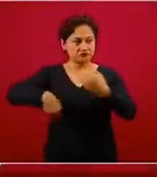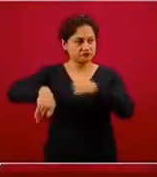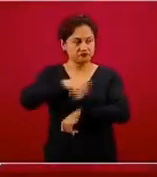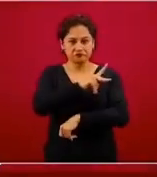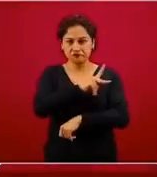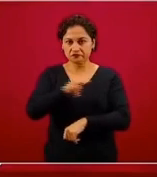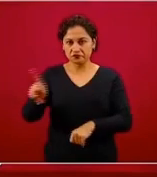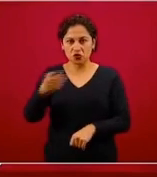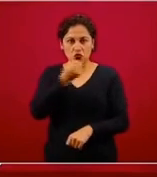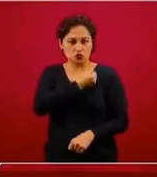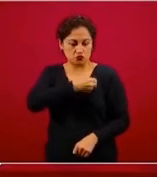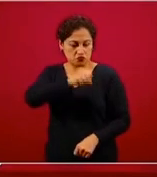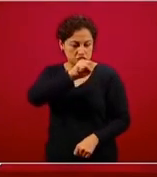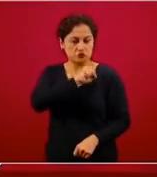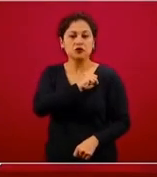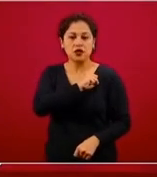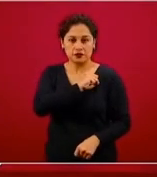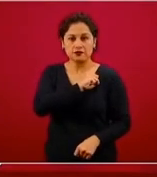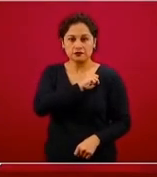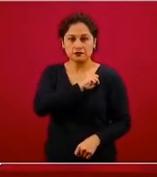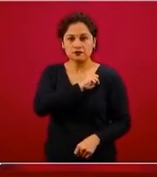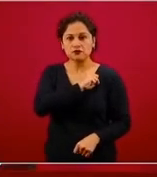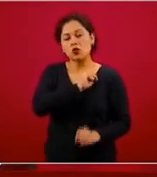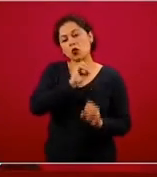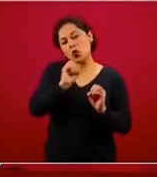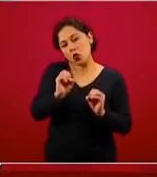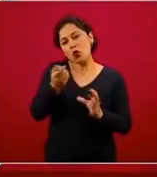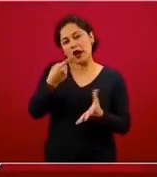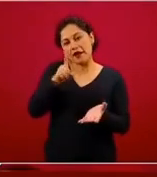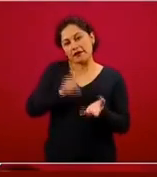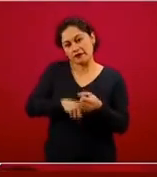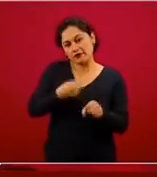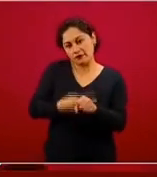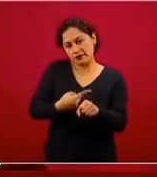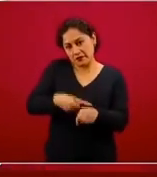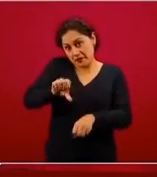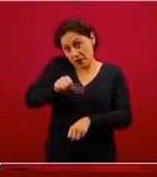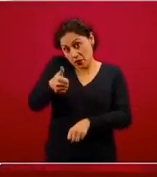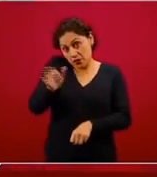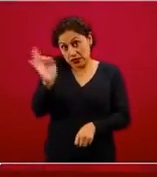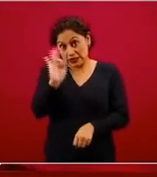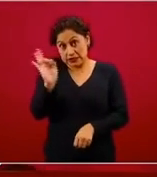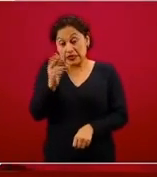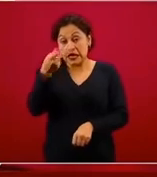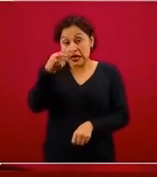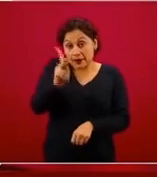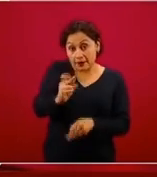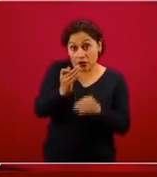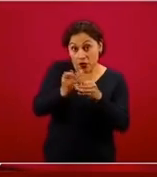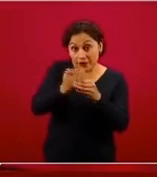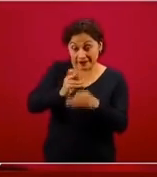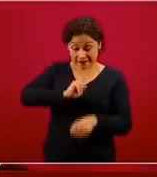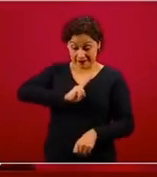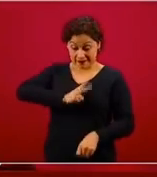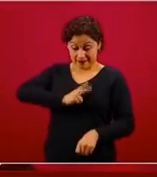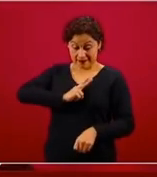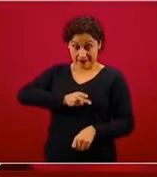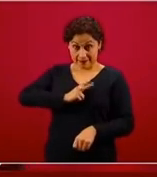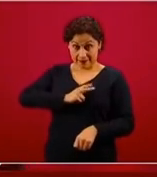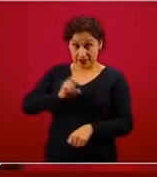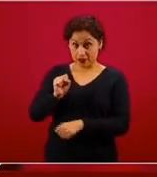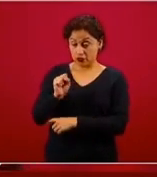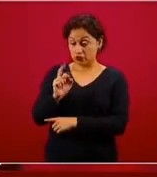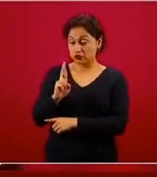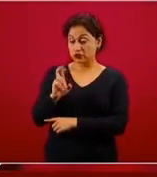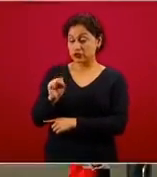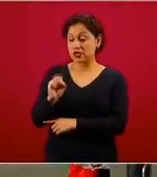asymptomatic? We're O all somos, healthy. We're healthy. tenemos otras enfermedades, We pero have other la de, diseases, específicamente but la de ese virus, specifically speaking about this